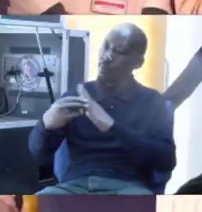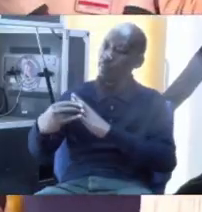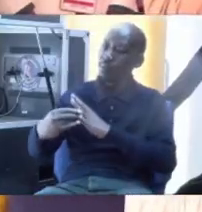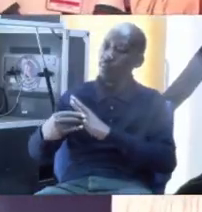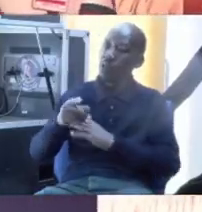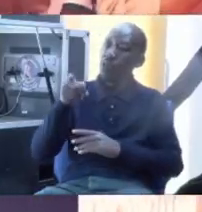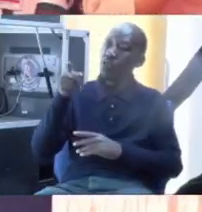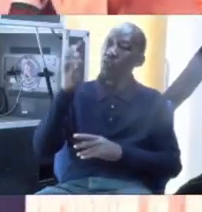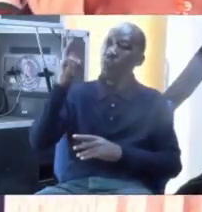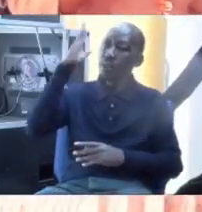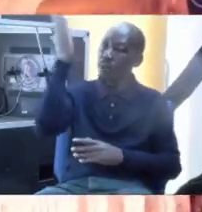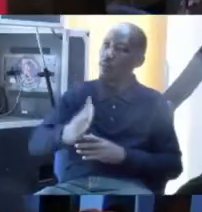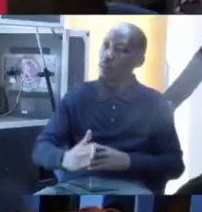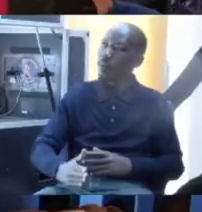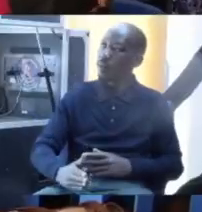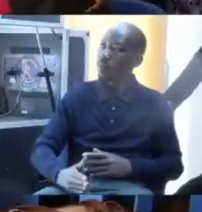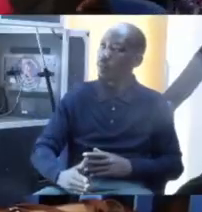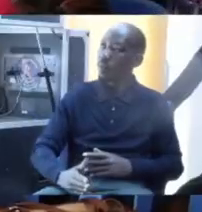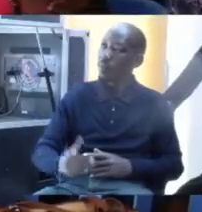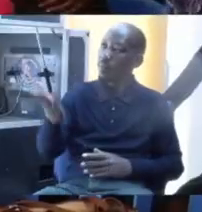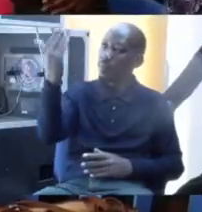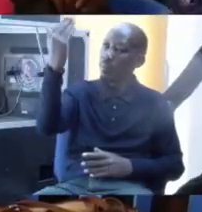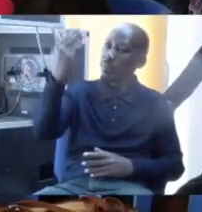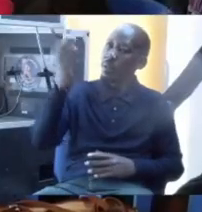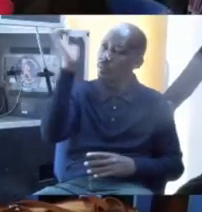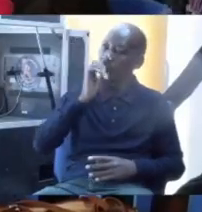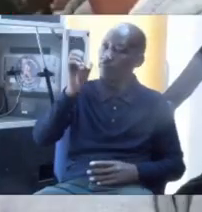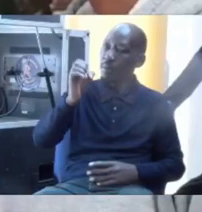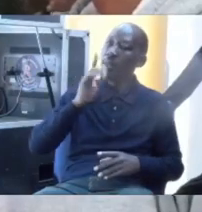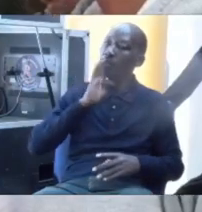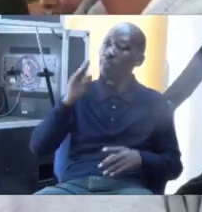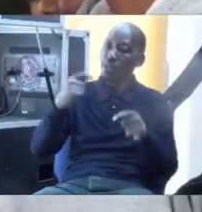and my life. Will never. Ever.